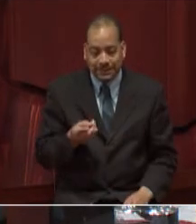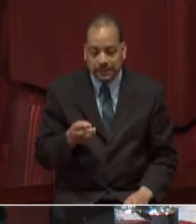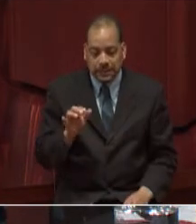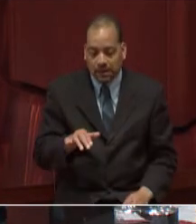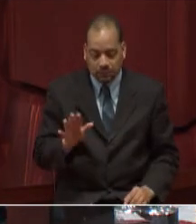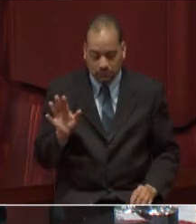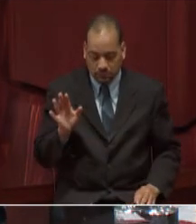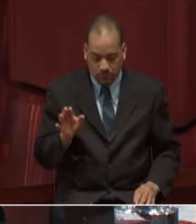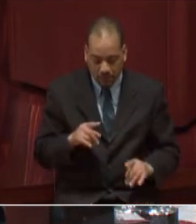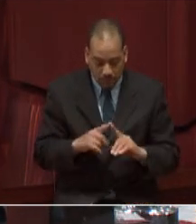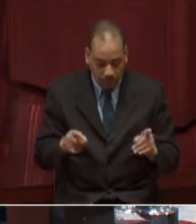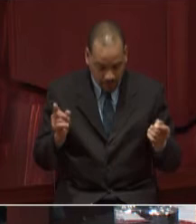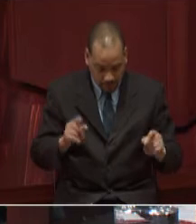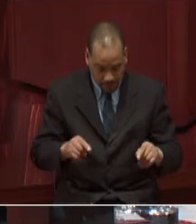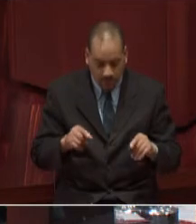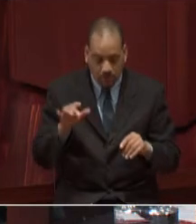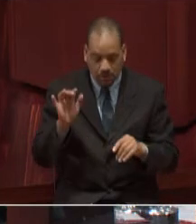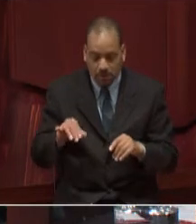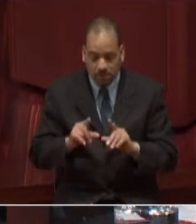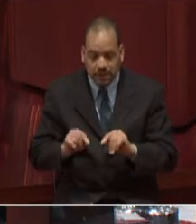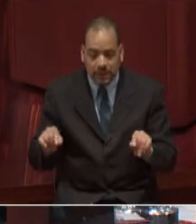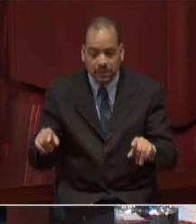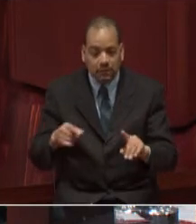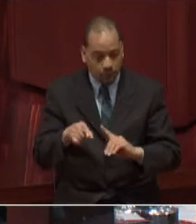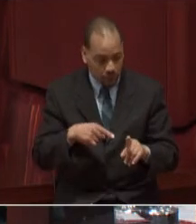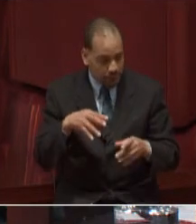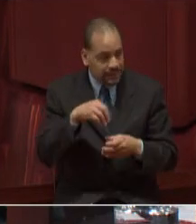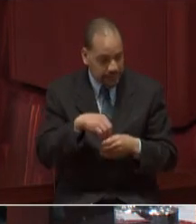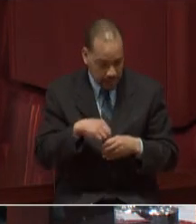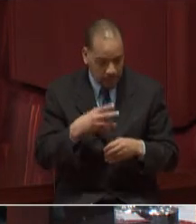came just as much from inside the White House